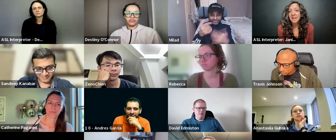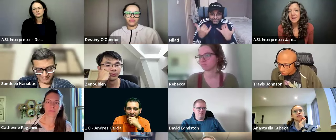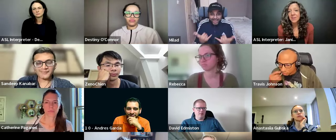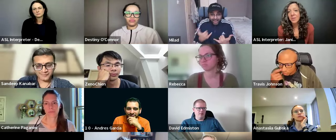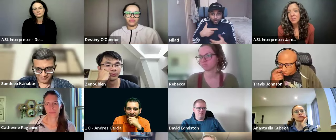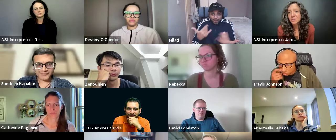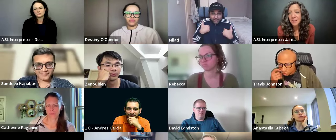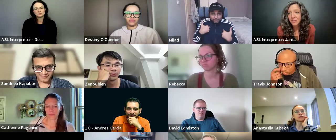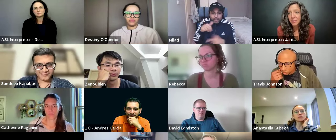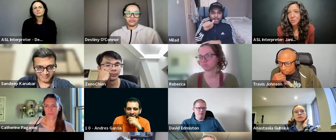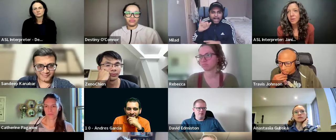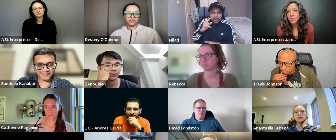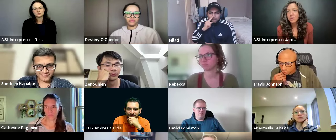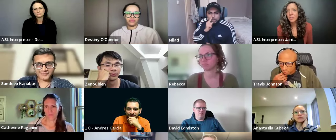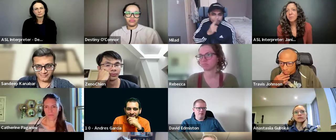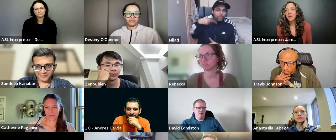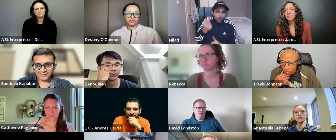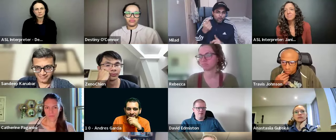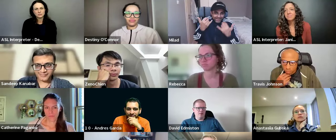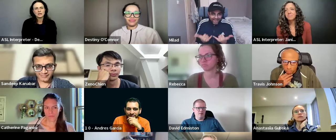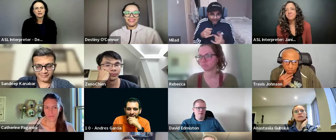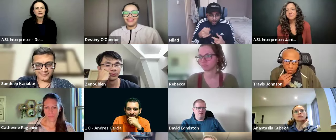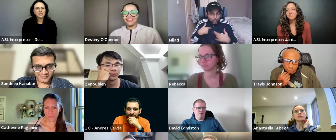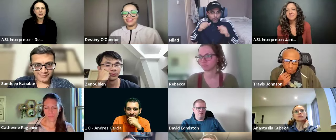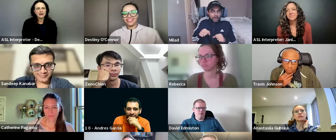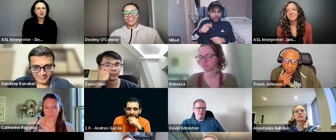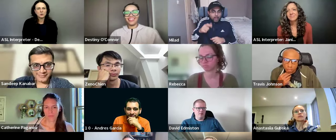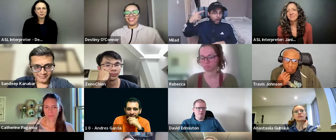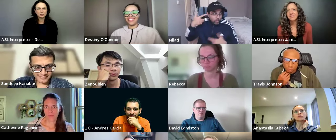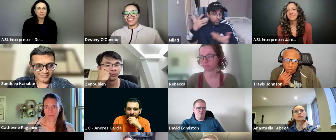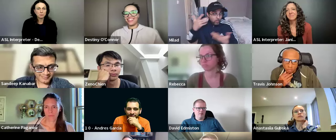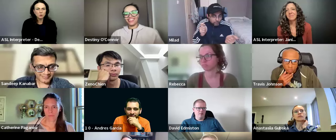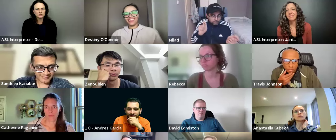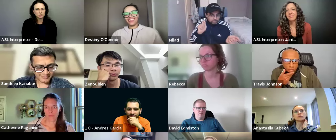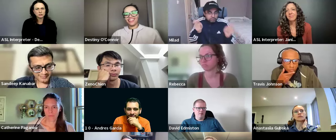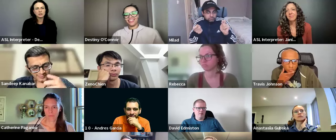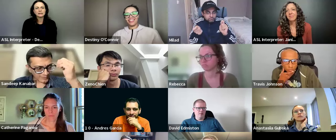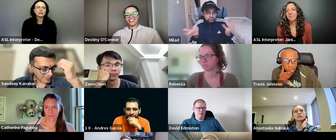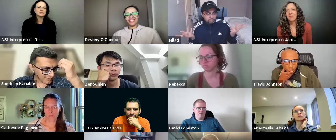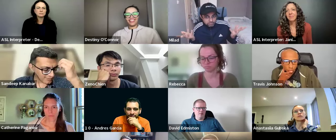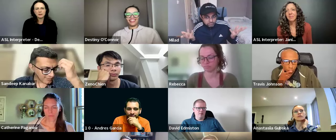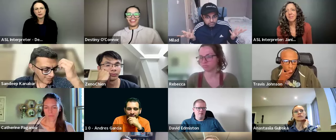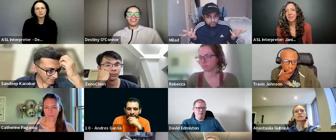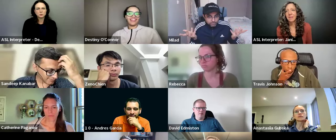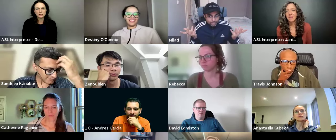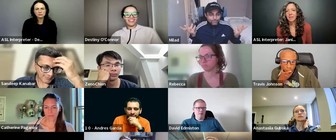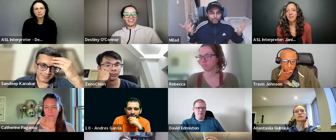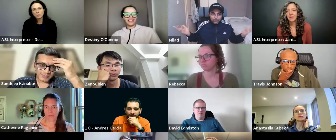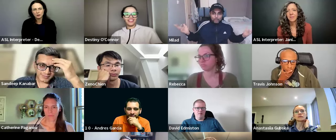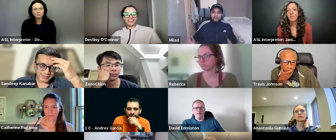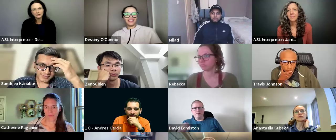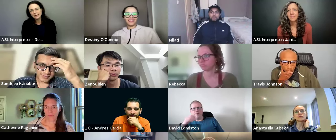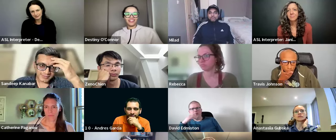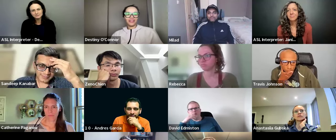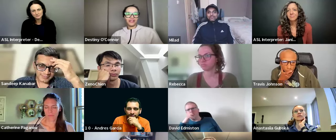based on the setting, and you can use that for a 1 or 2 year period. Yeah, I don't want people to get bored for sure. And London, maybe I'll tweak it